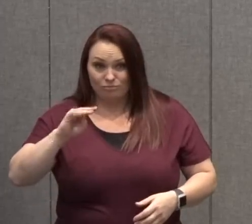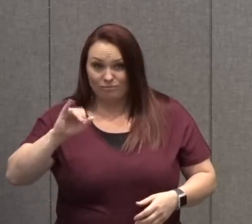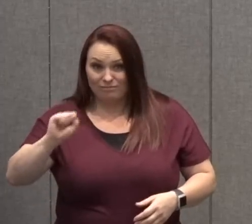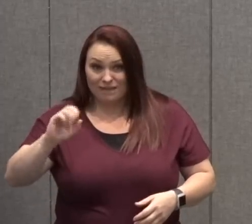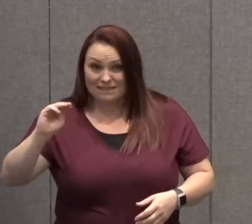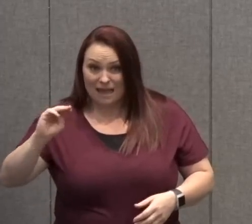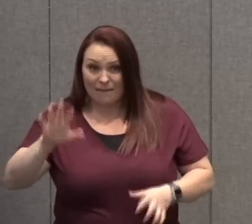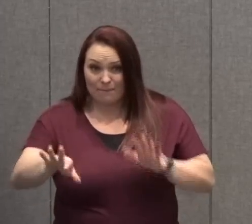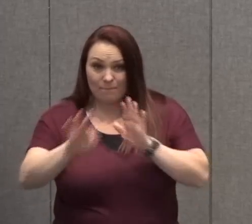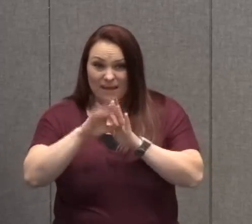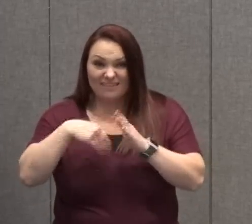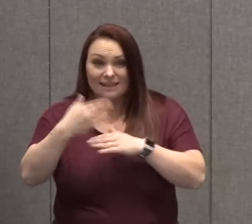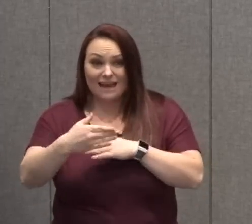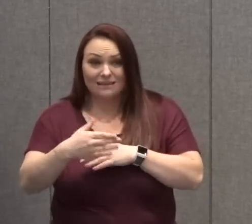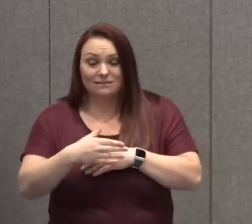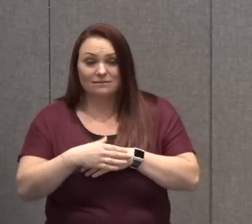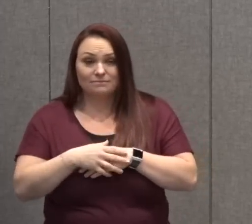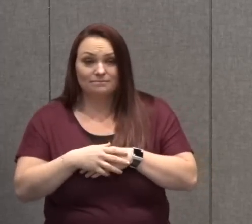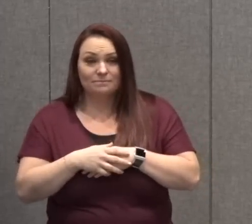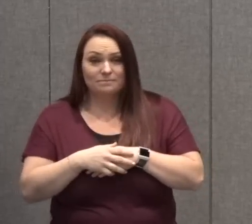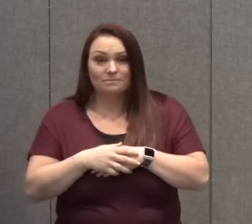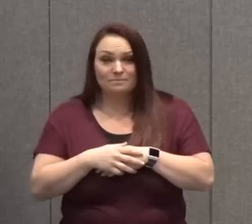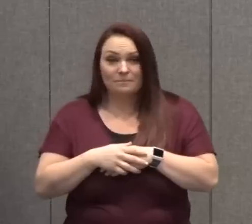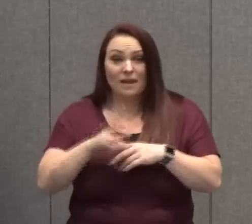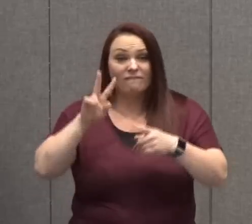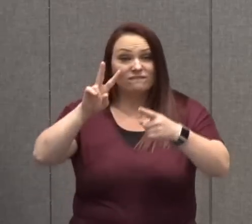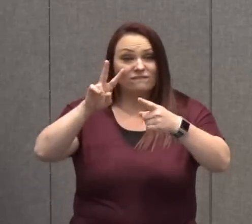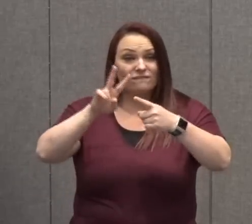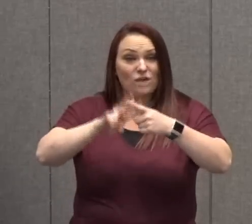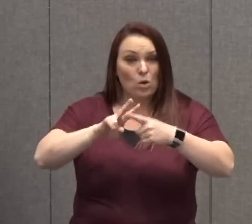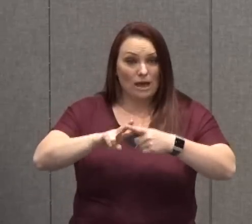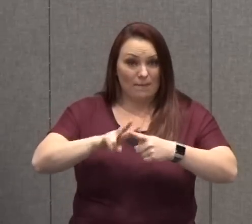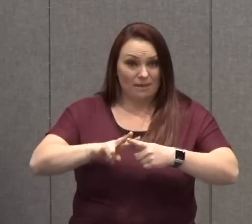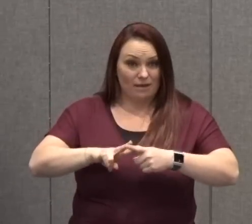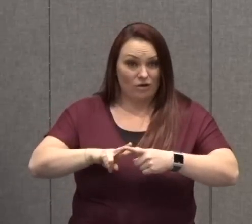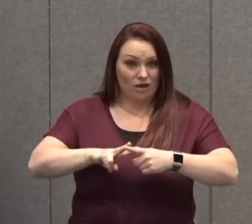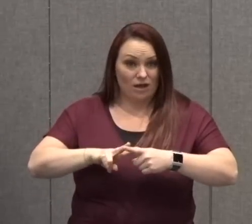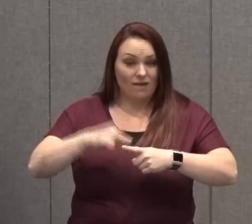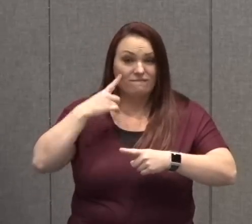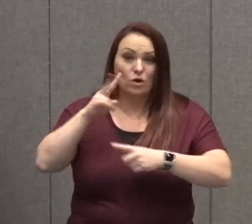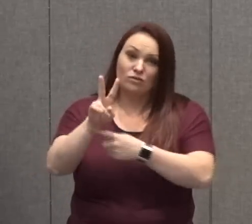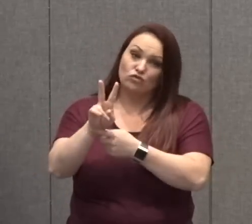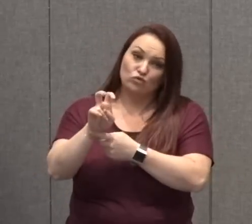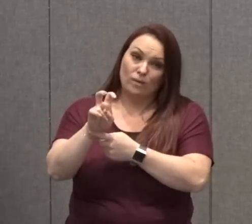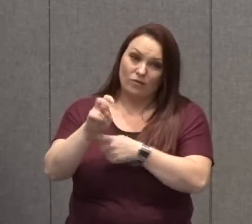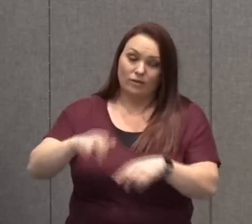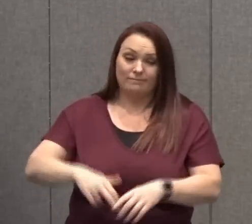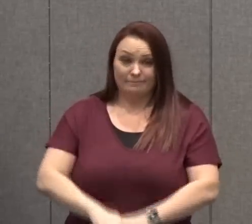next category I'm going to do vocabulary for 200